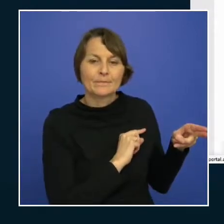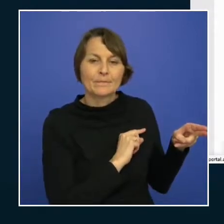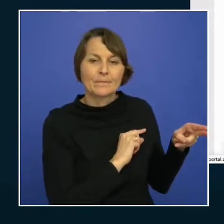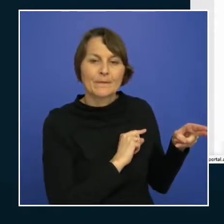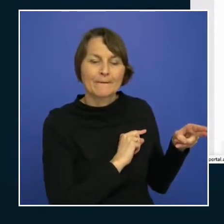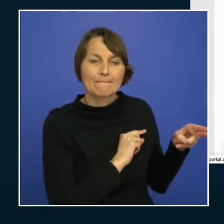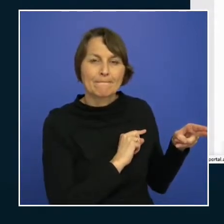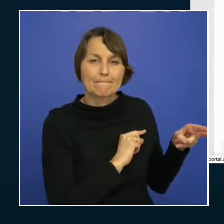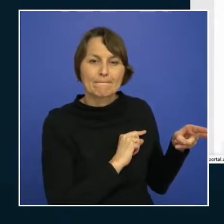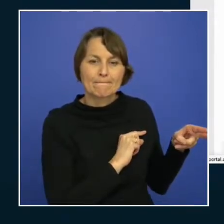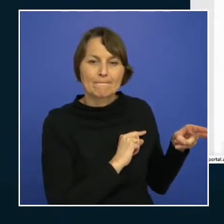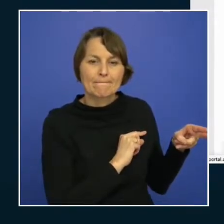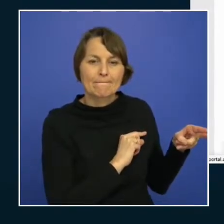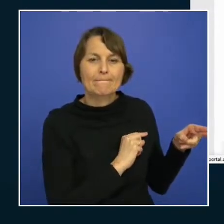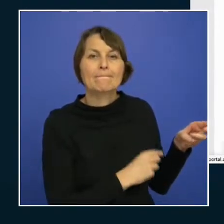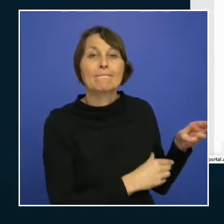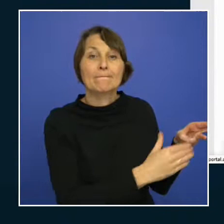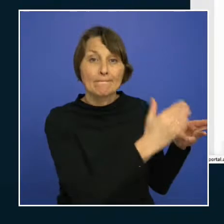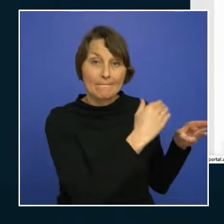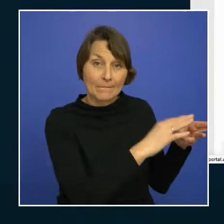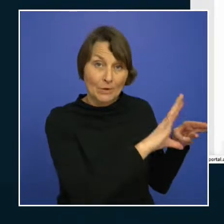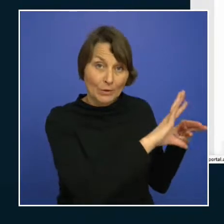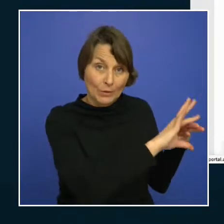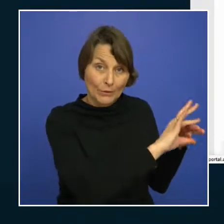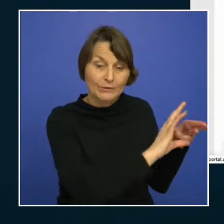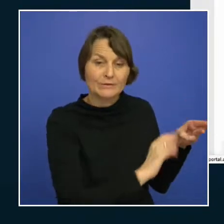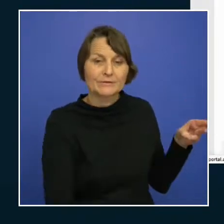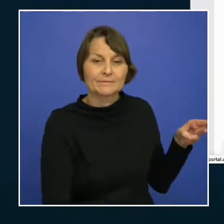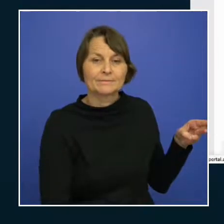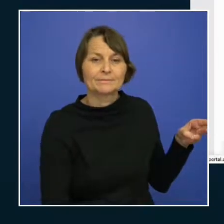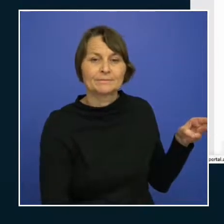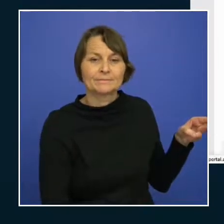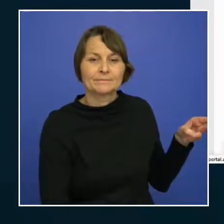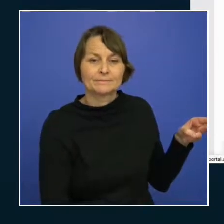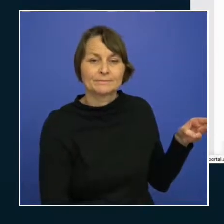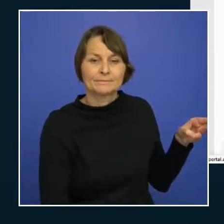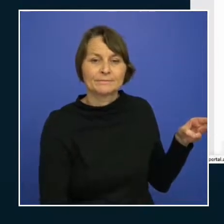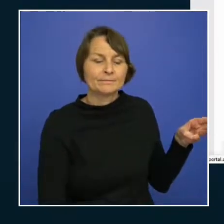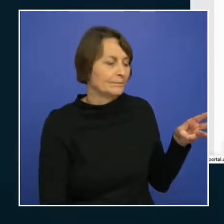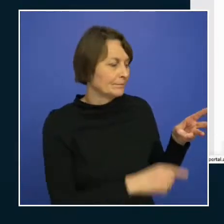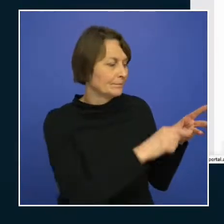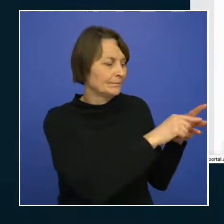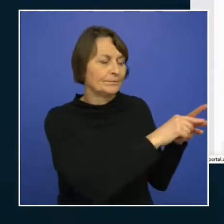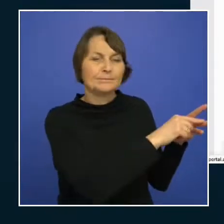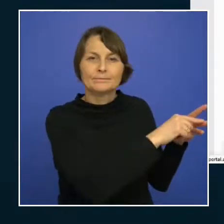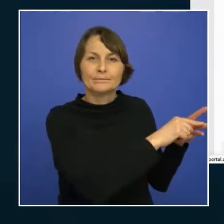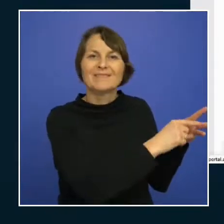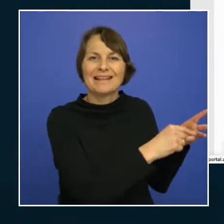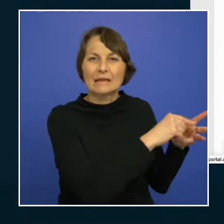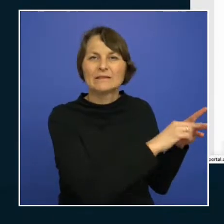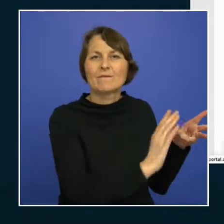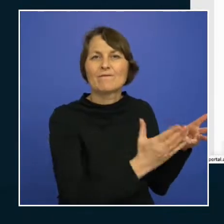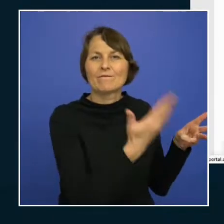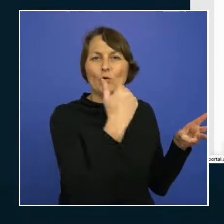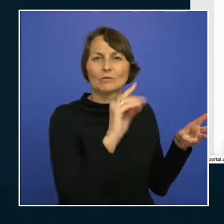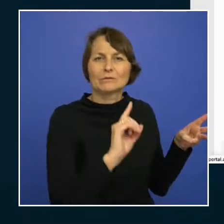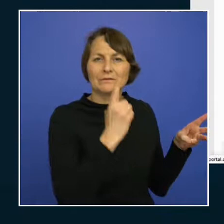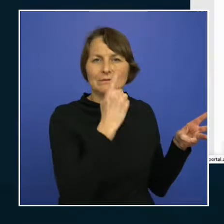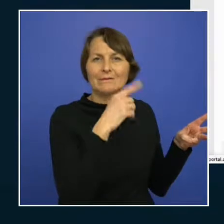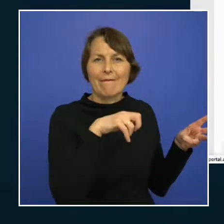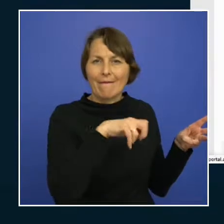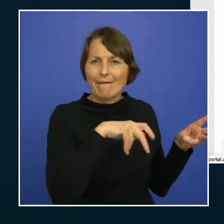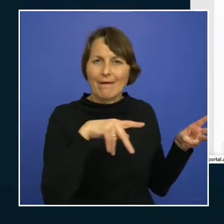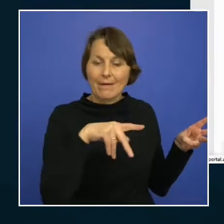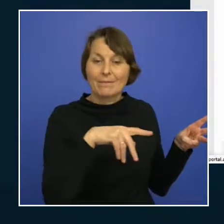plan. The staging slot, the production slot is as part of the initial application, and a key